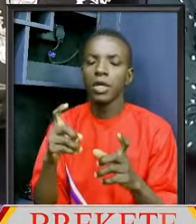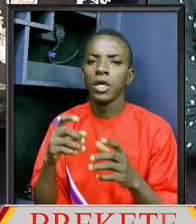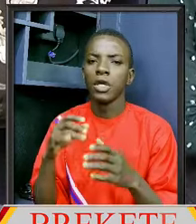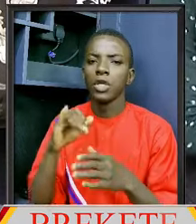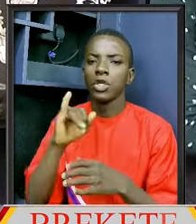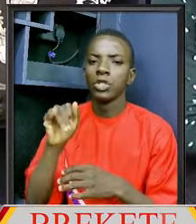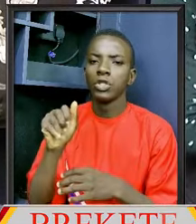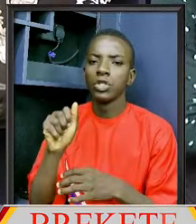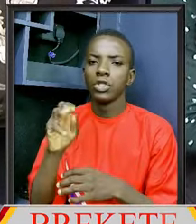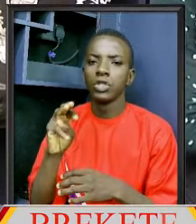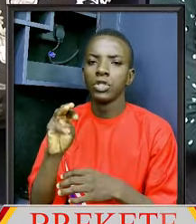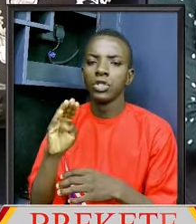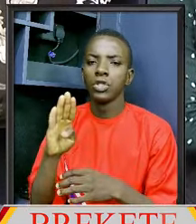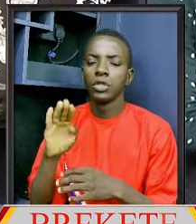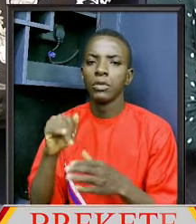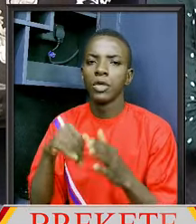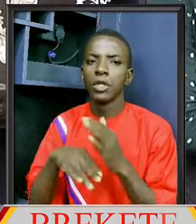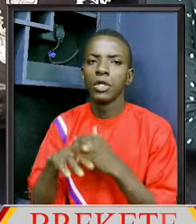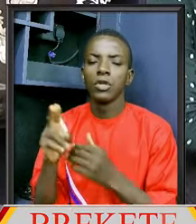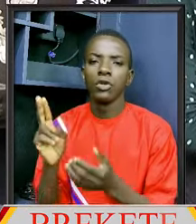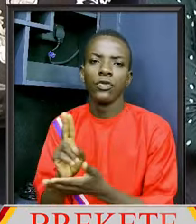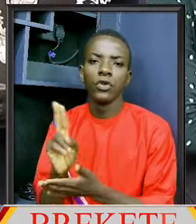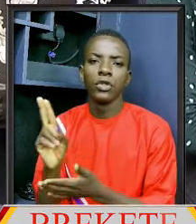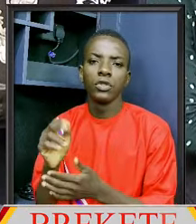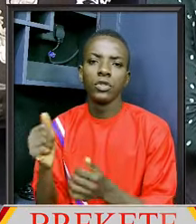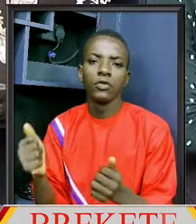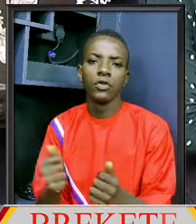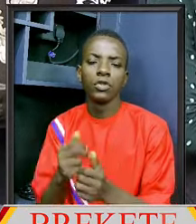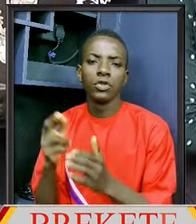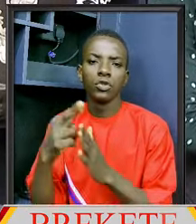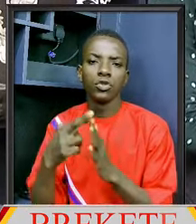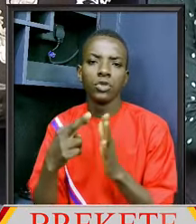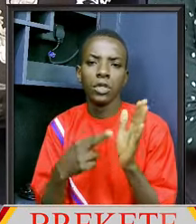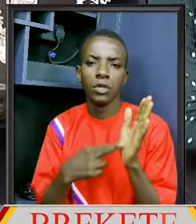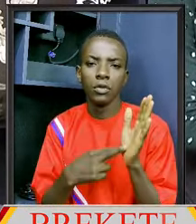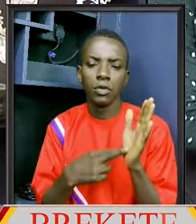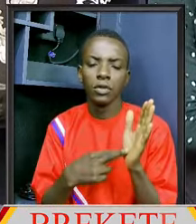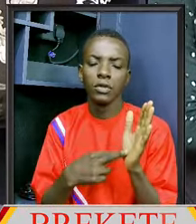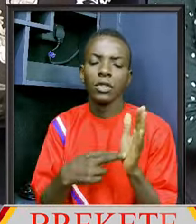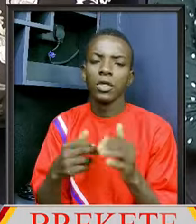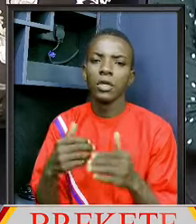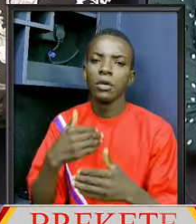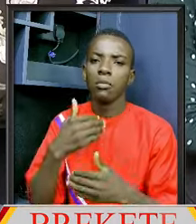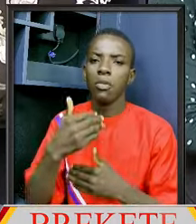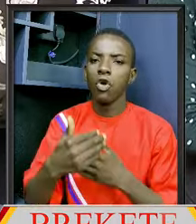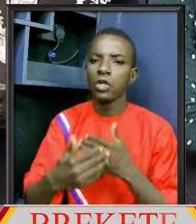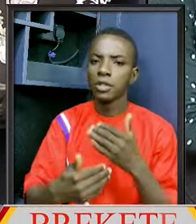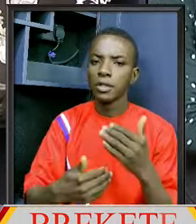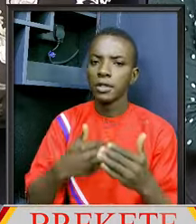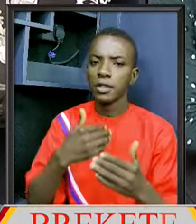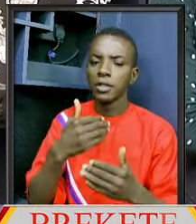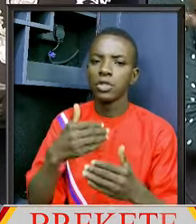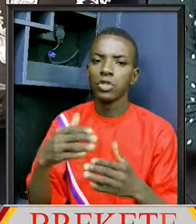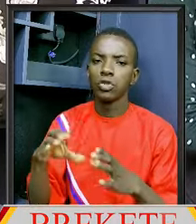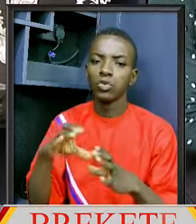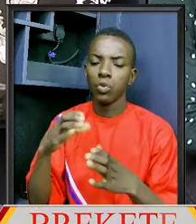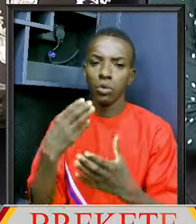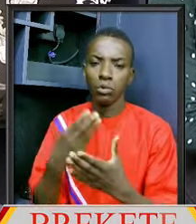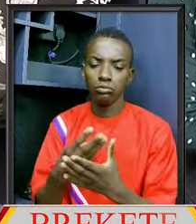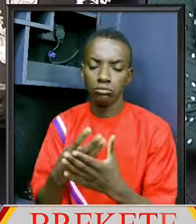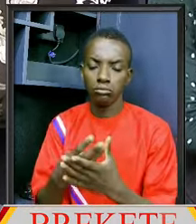jump, enter the university, follow the rules and regulations. The process is